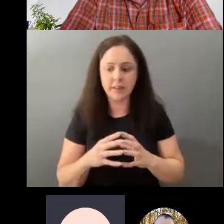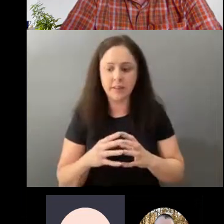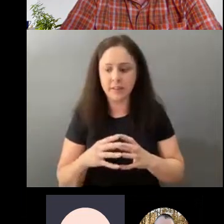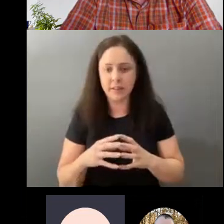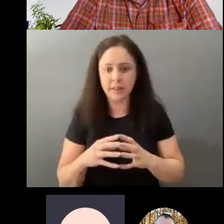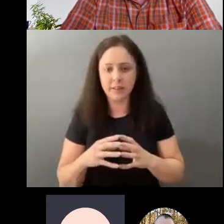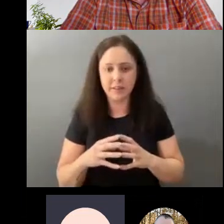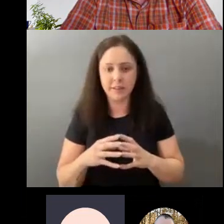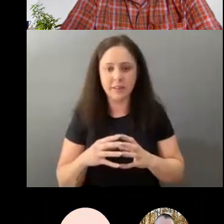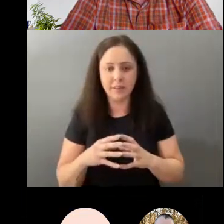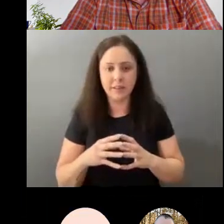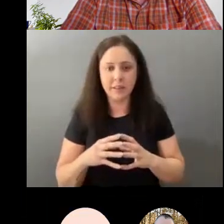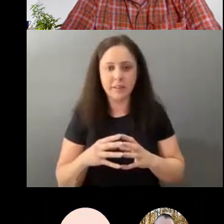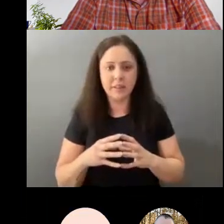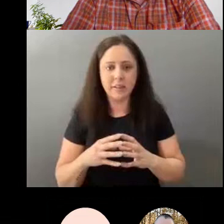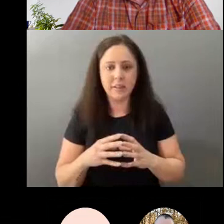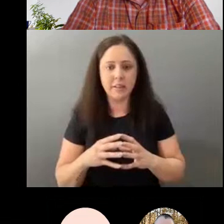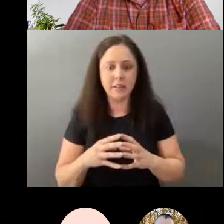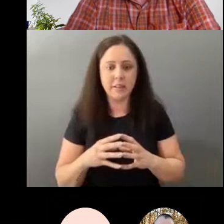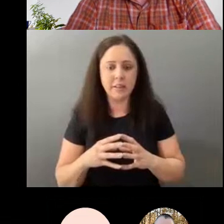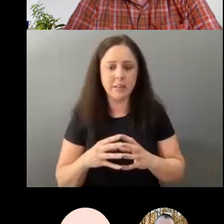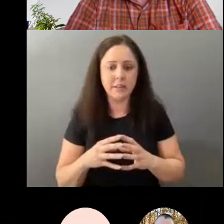turn off their cameras.